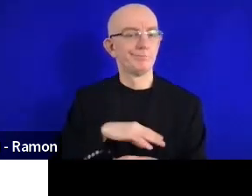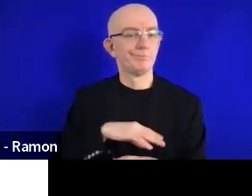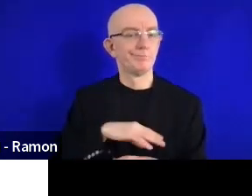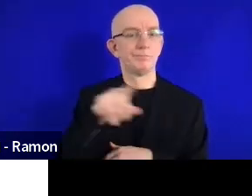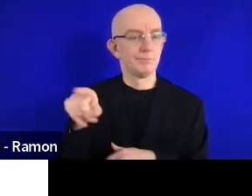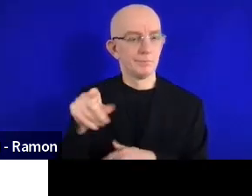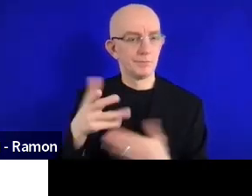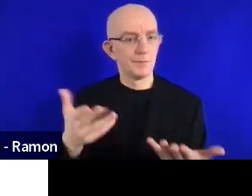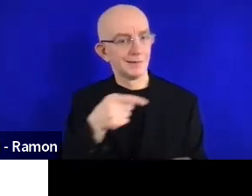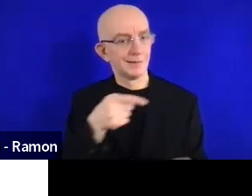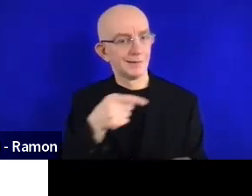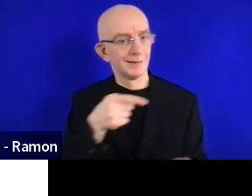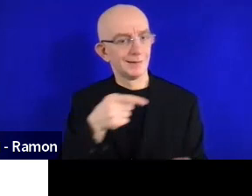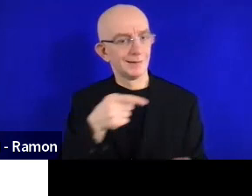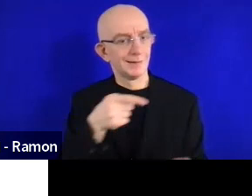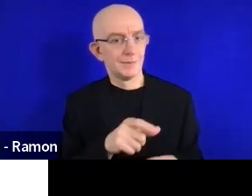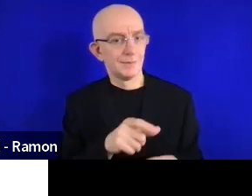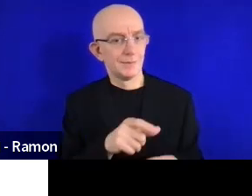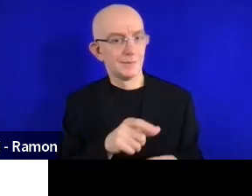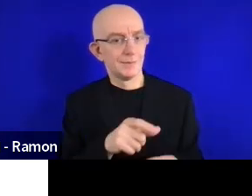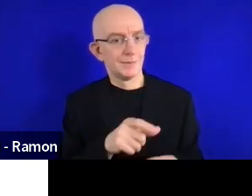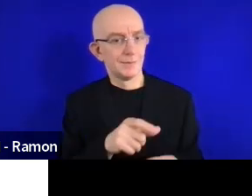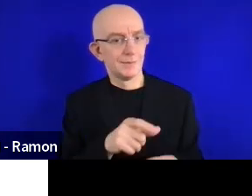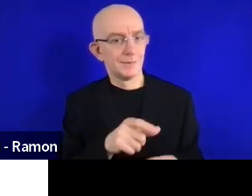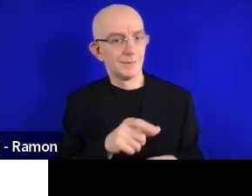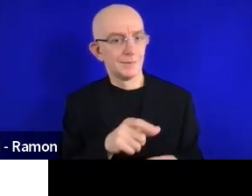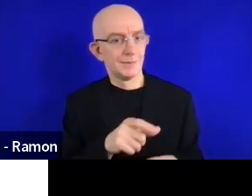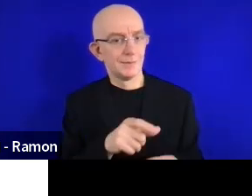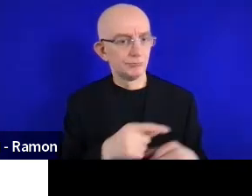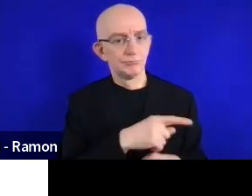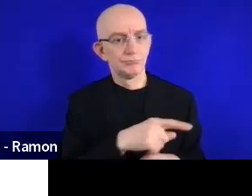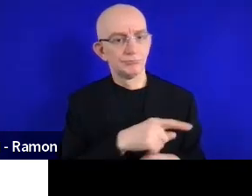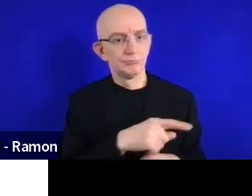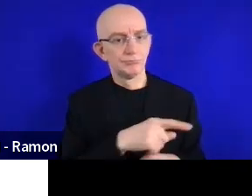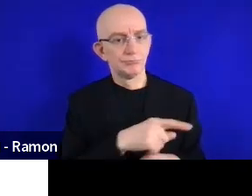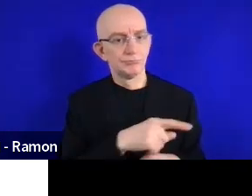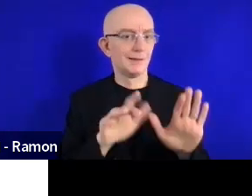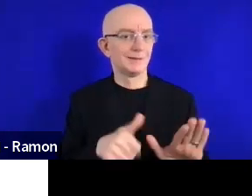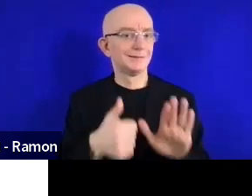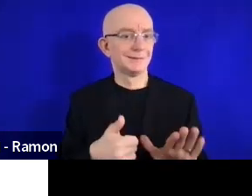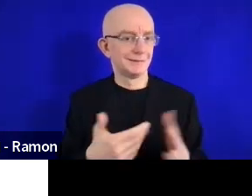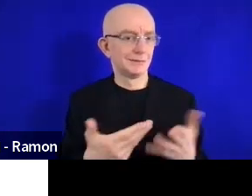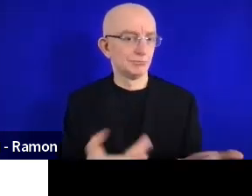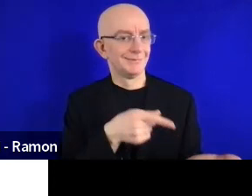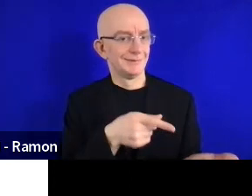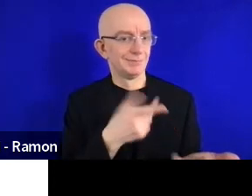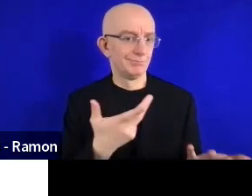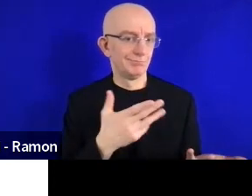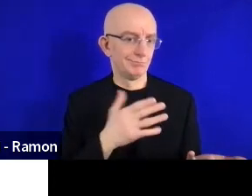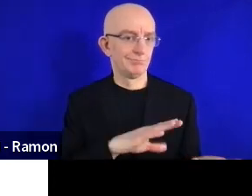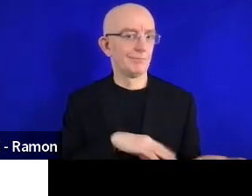stable transition from the previous model called community-based rehabilitation model to an inclusive development